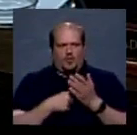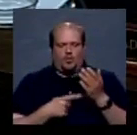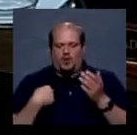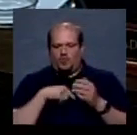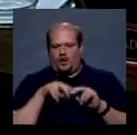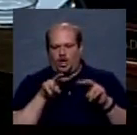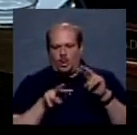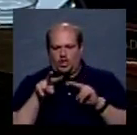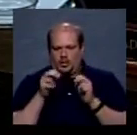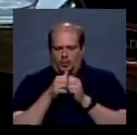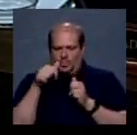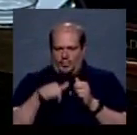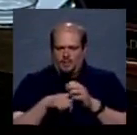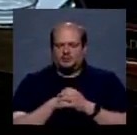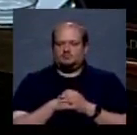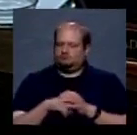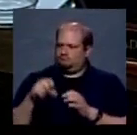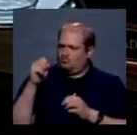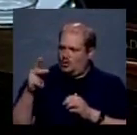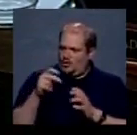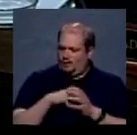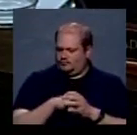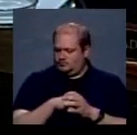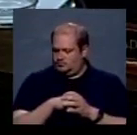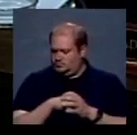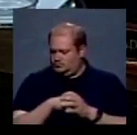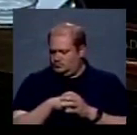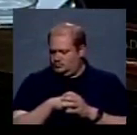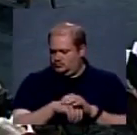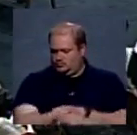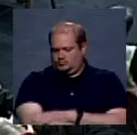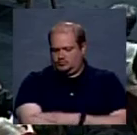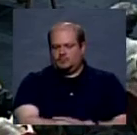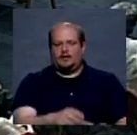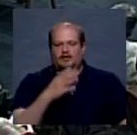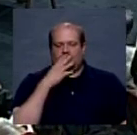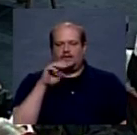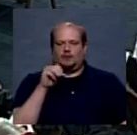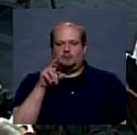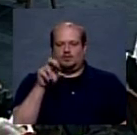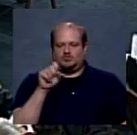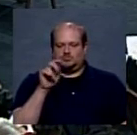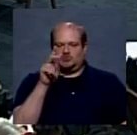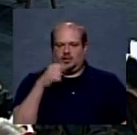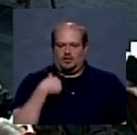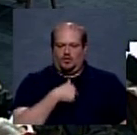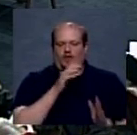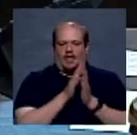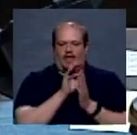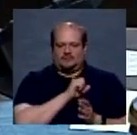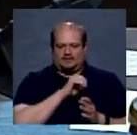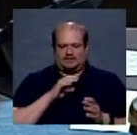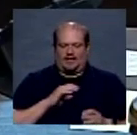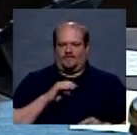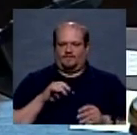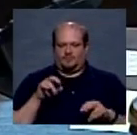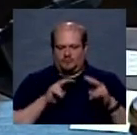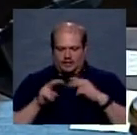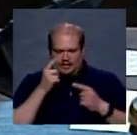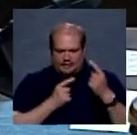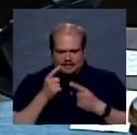at with this. And okay. James Jones. Well, thank you, Mr. Stuckey, and we'll ask our staff to give us to take this